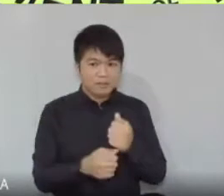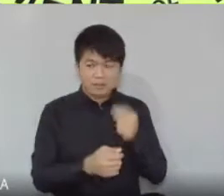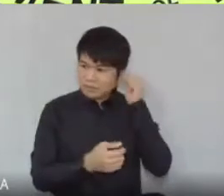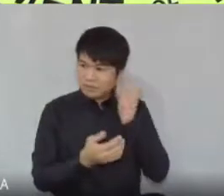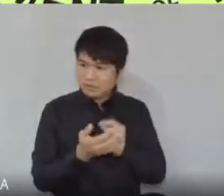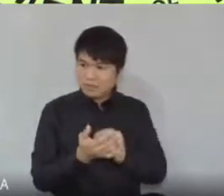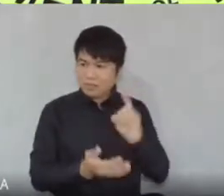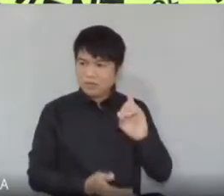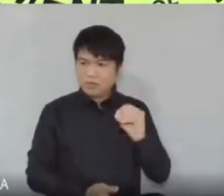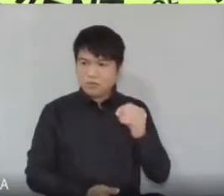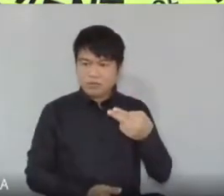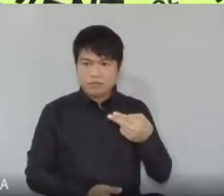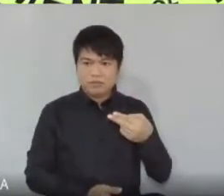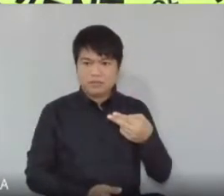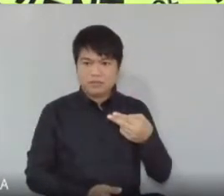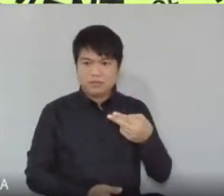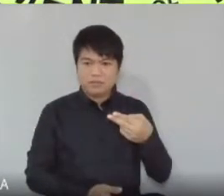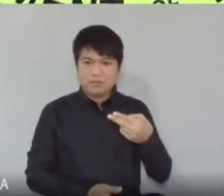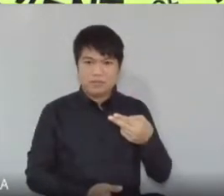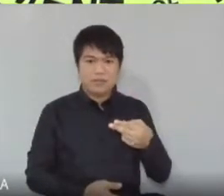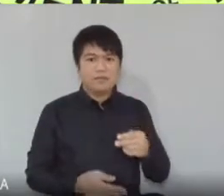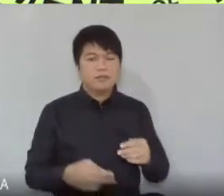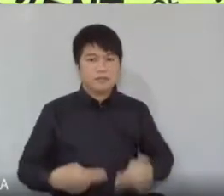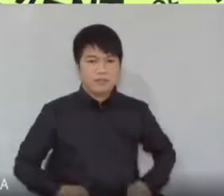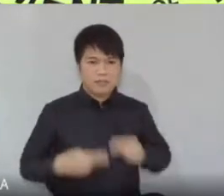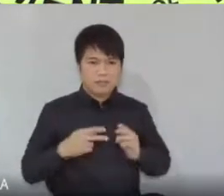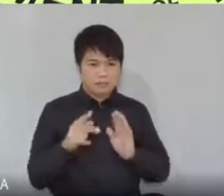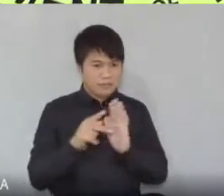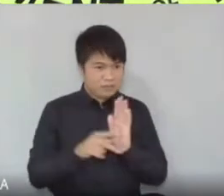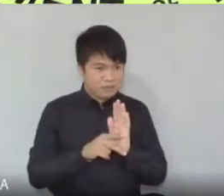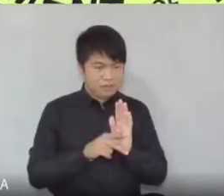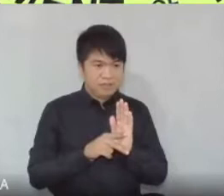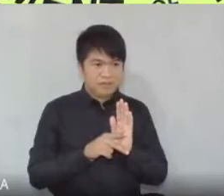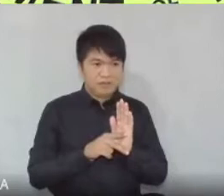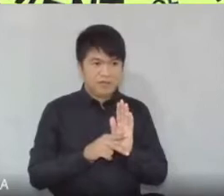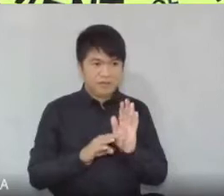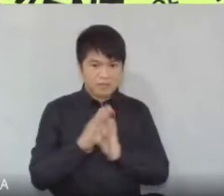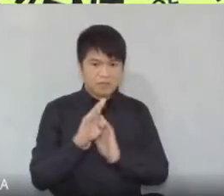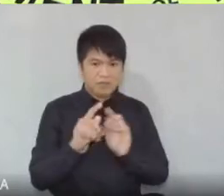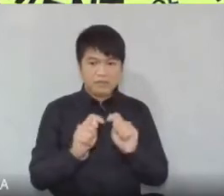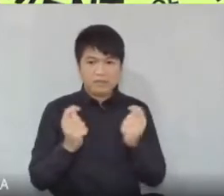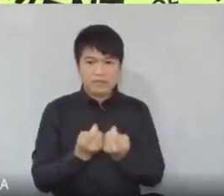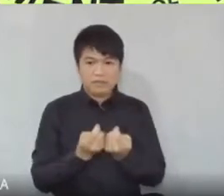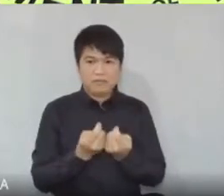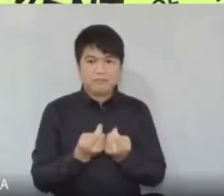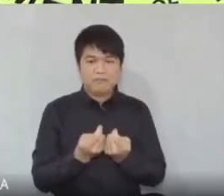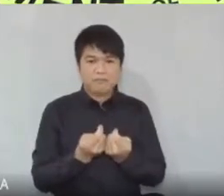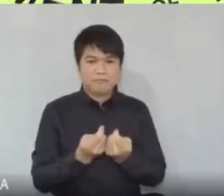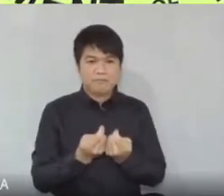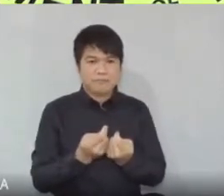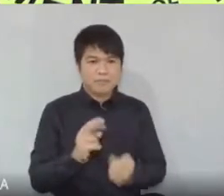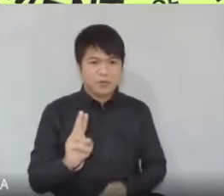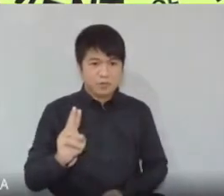at the University of Philippines, Manila, and Masters in Public Management under a joint program of the National